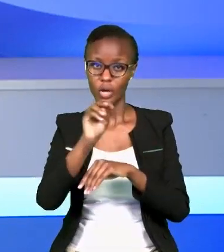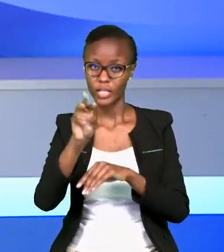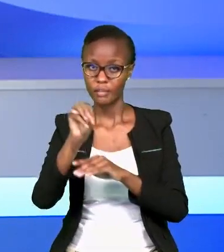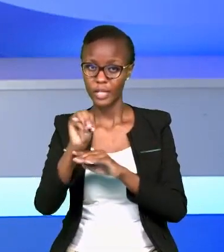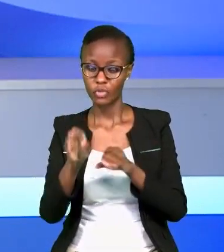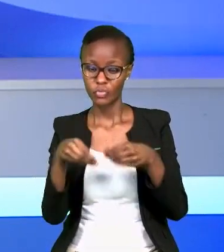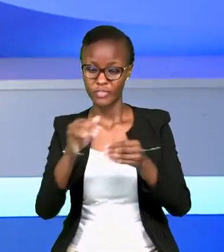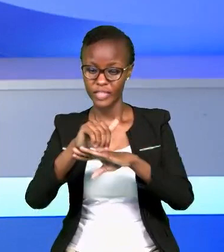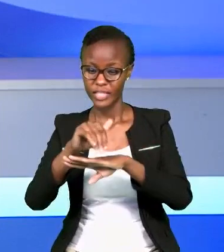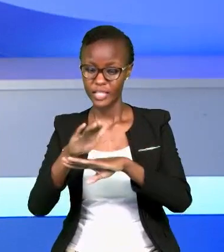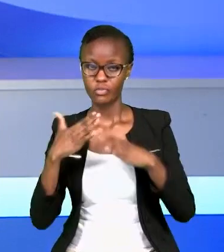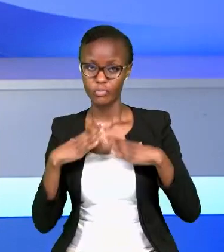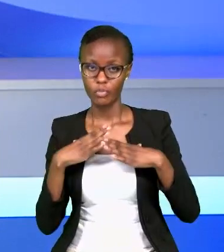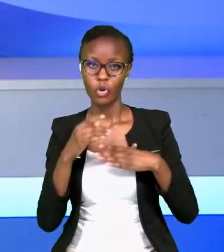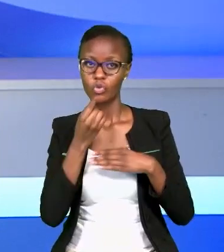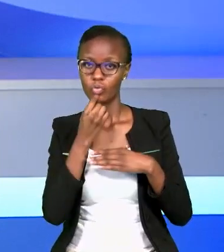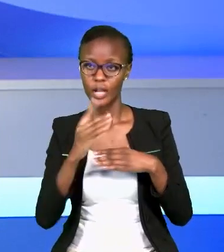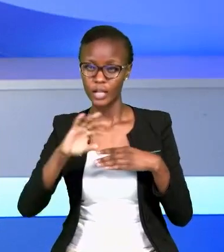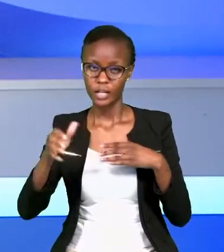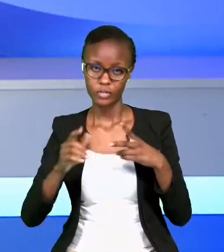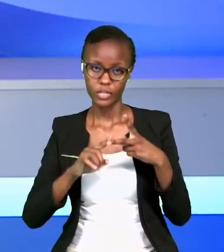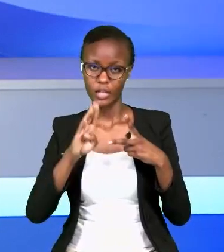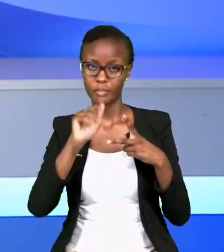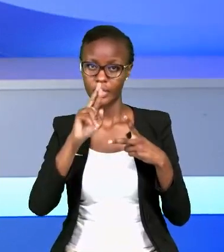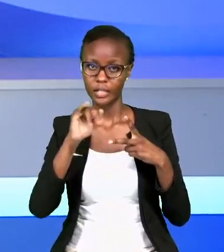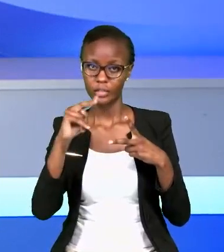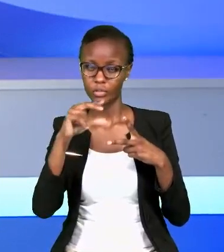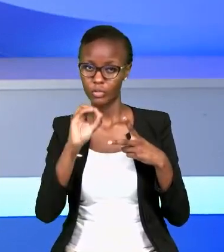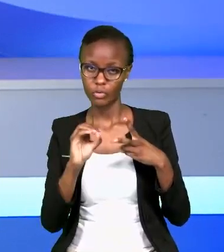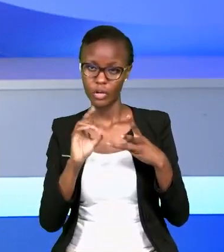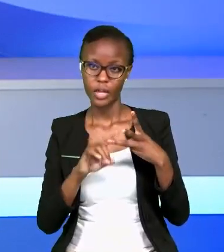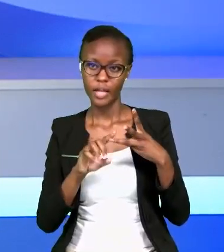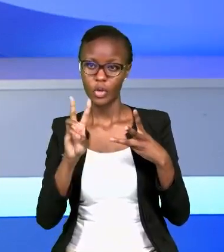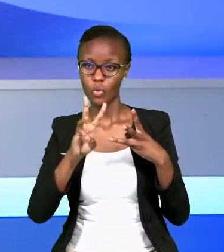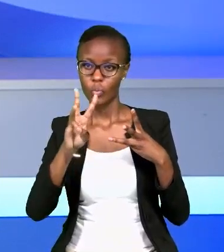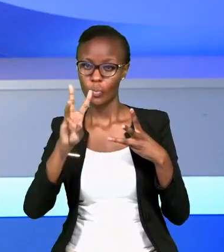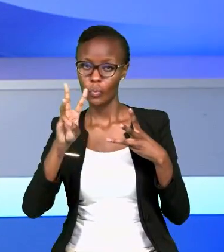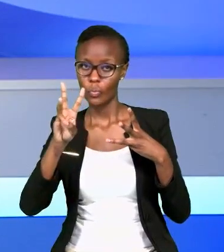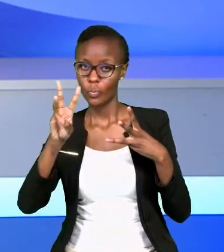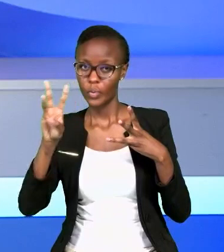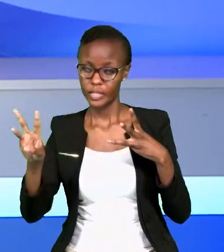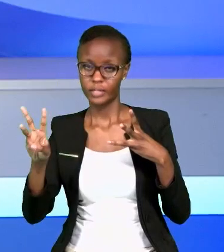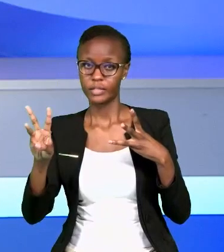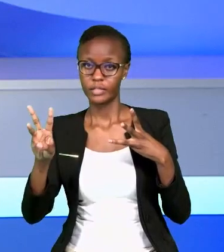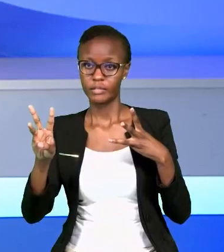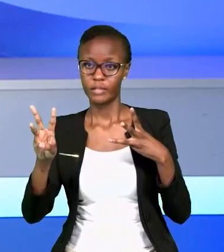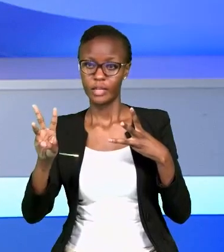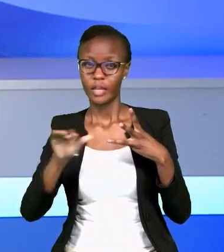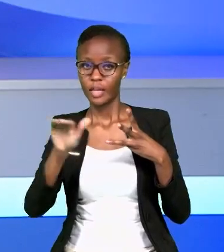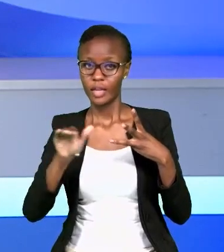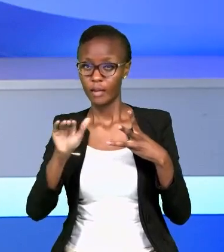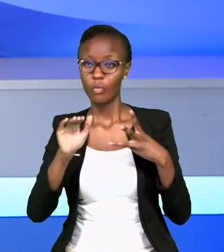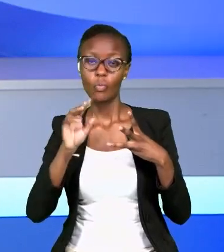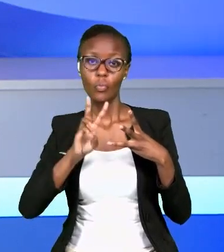of Turkana, Baringo and West Pokot that will address emergency food and nutrition targeting 11,000 households.